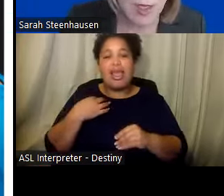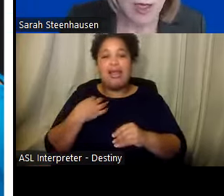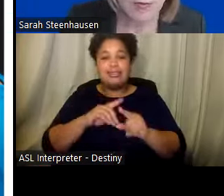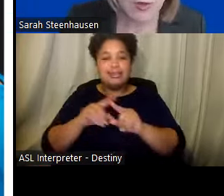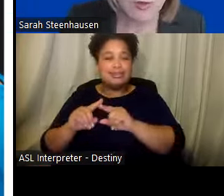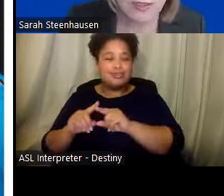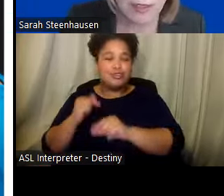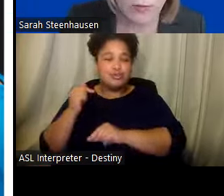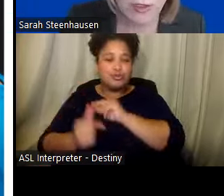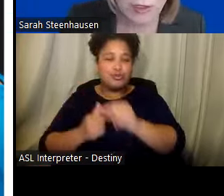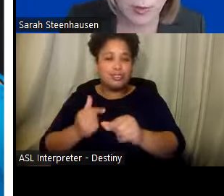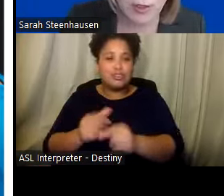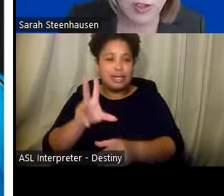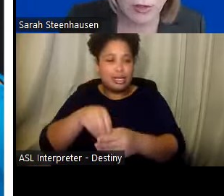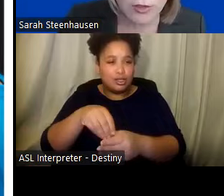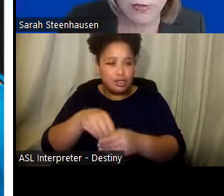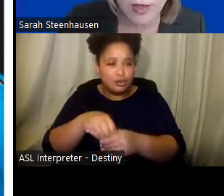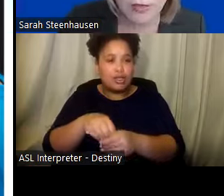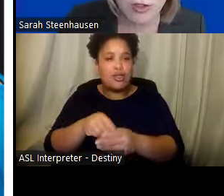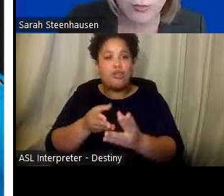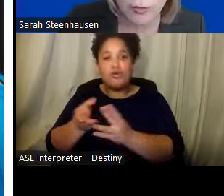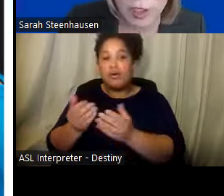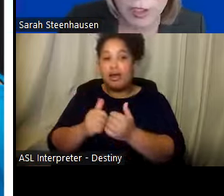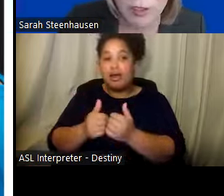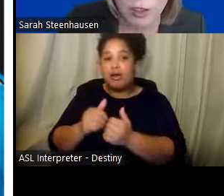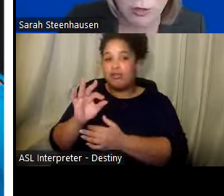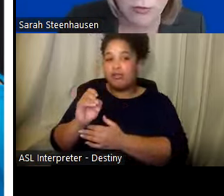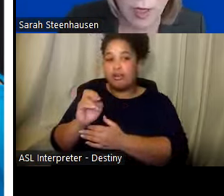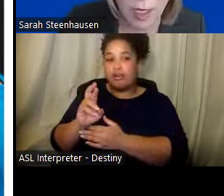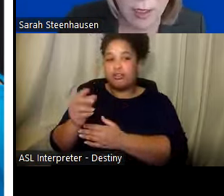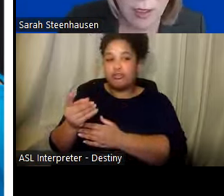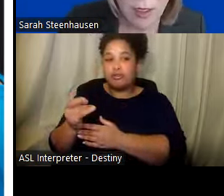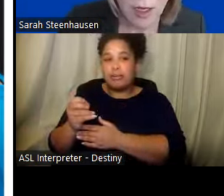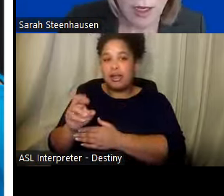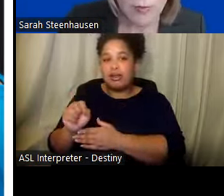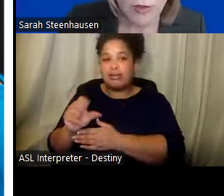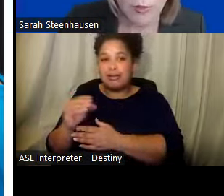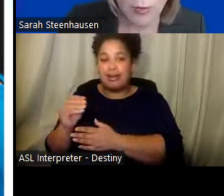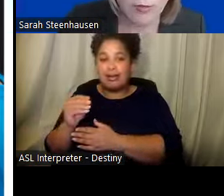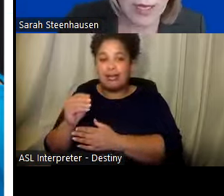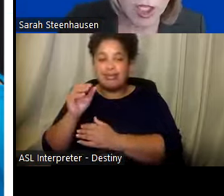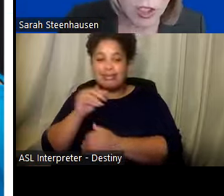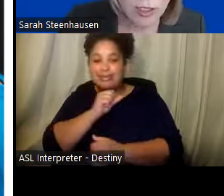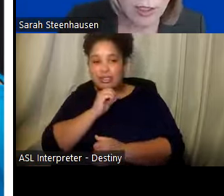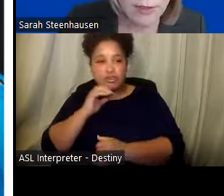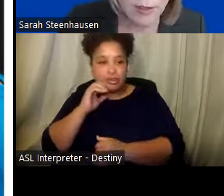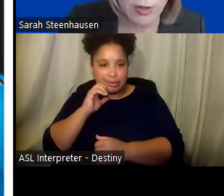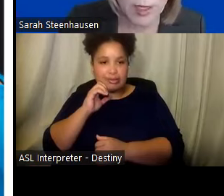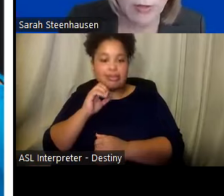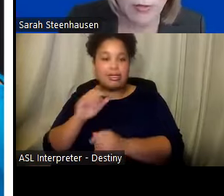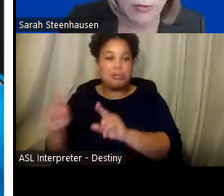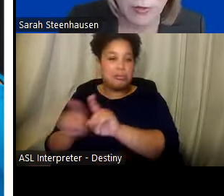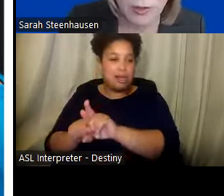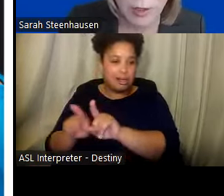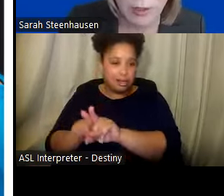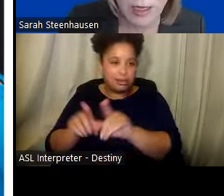Program. Over $6 billion invested to bridge the digital divide. The Department of Aging has